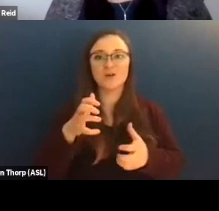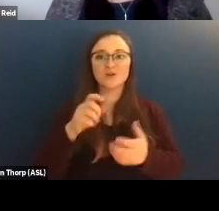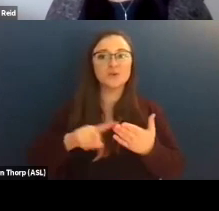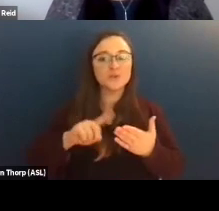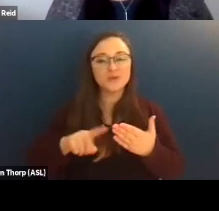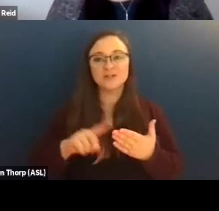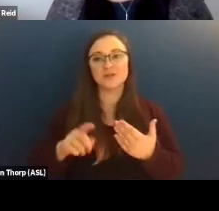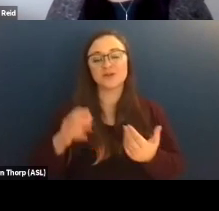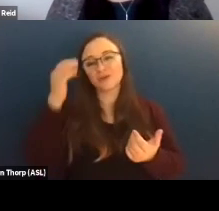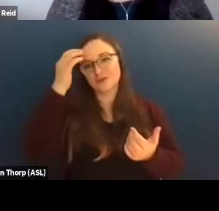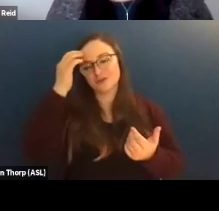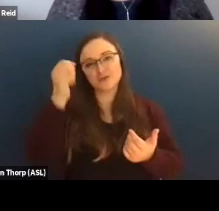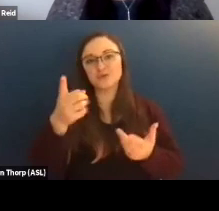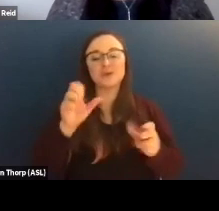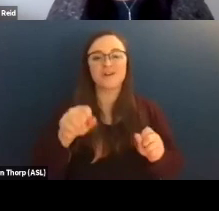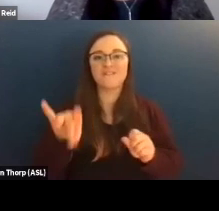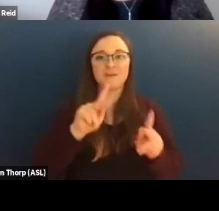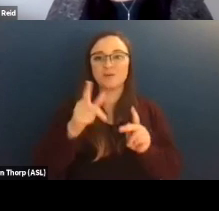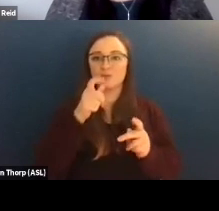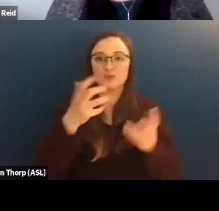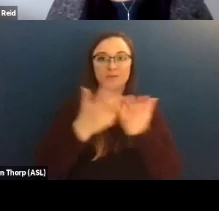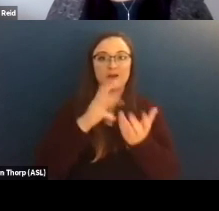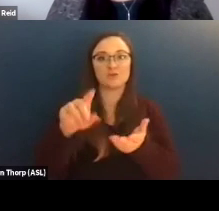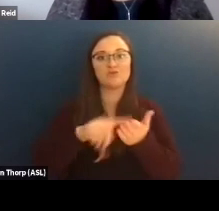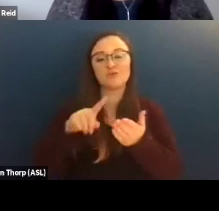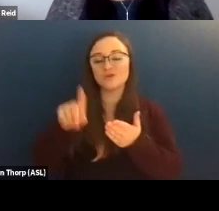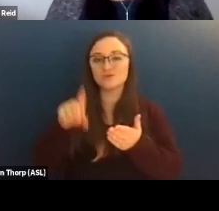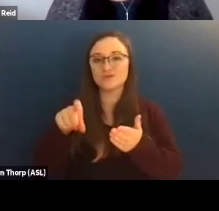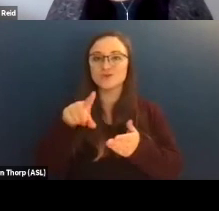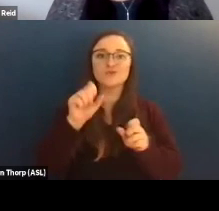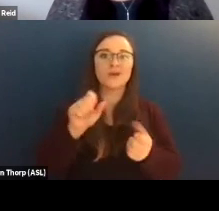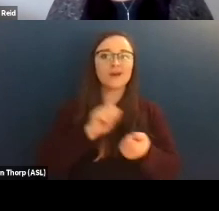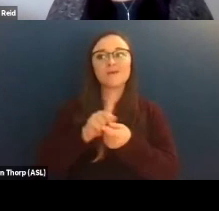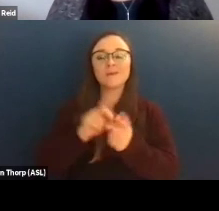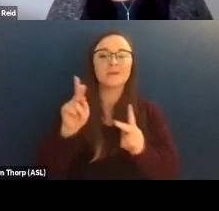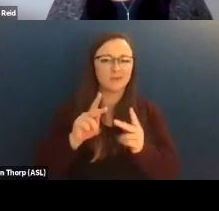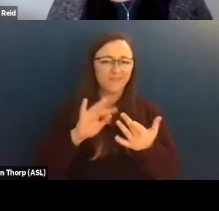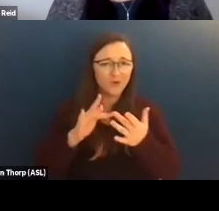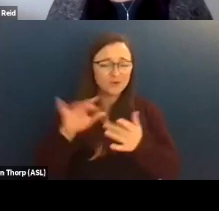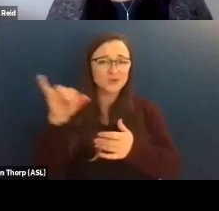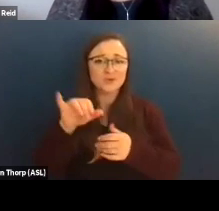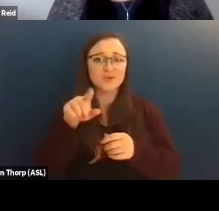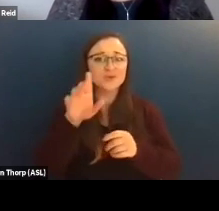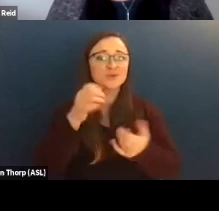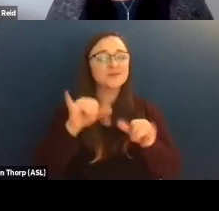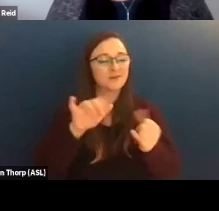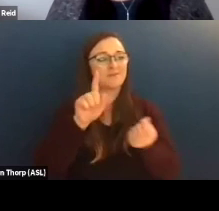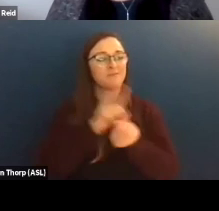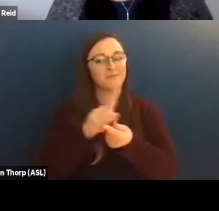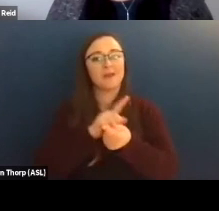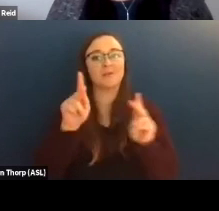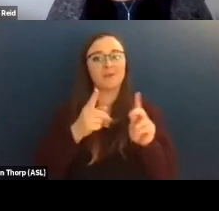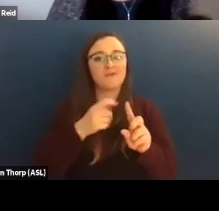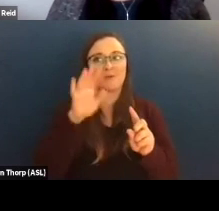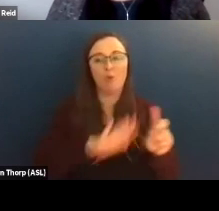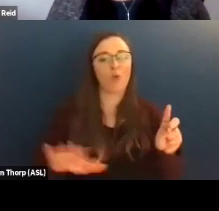want to do career work in, that you're meeting people from all over. Even in a virtual situation, you're still meeting people from all